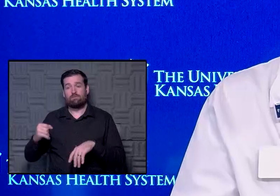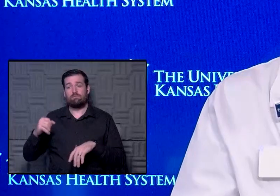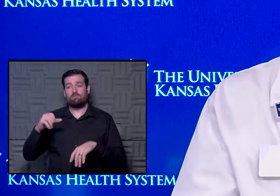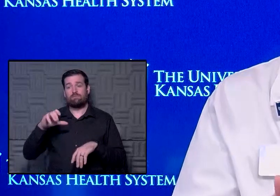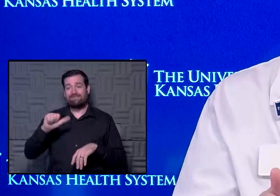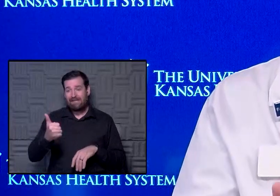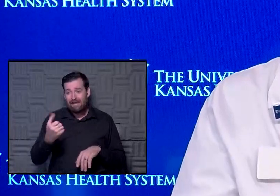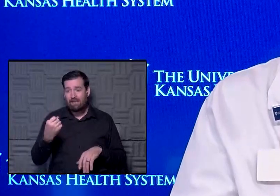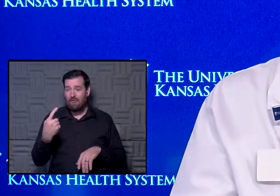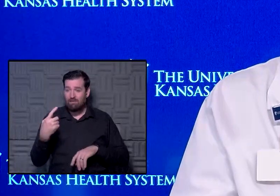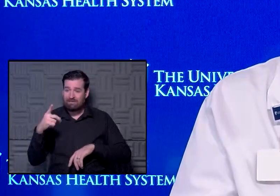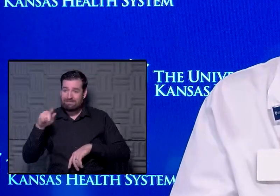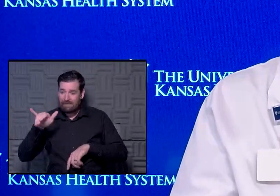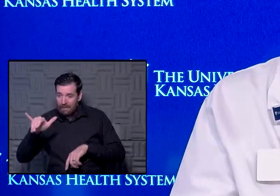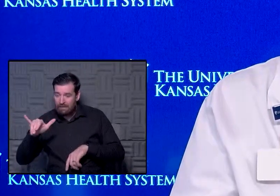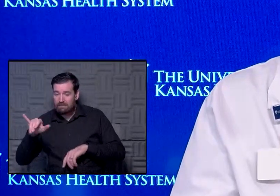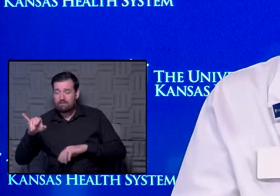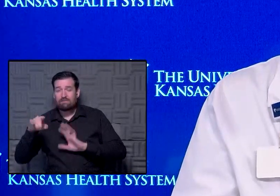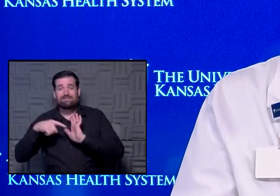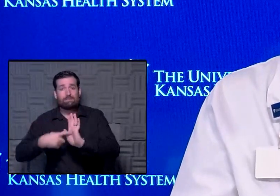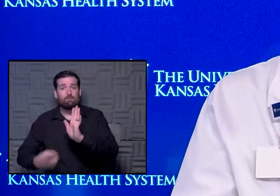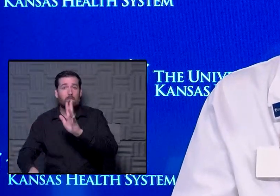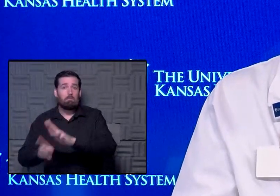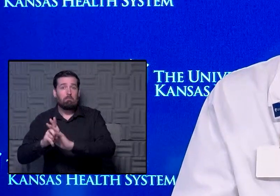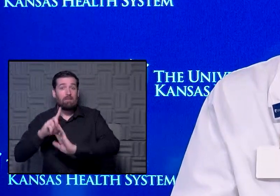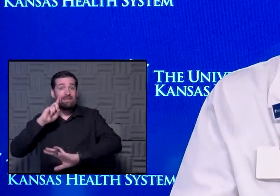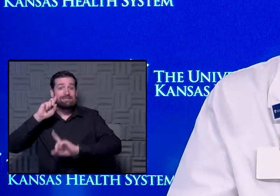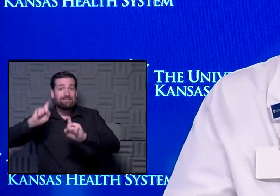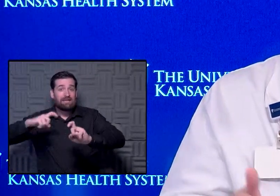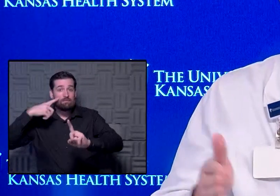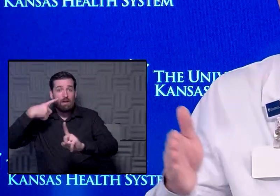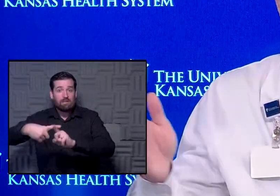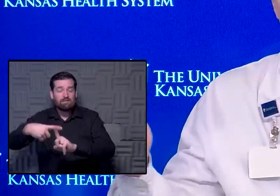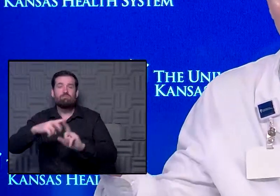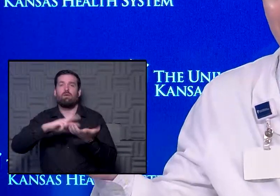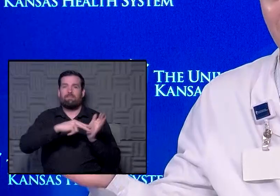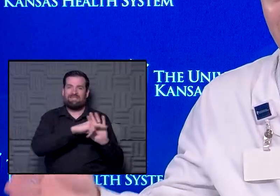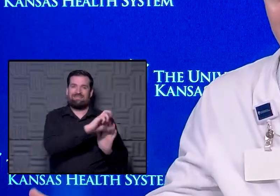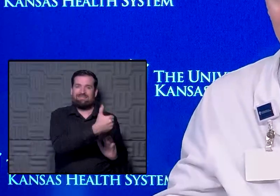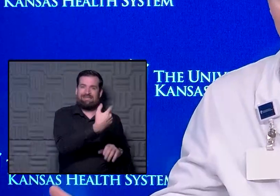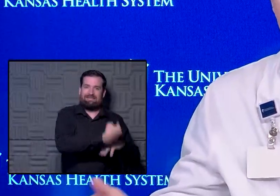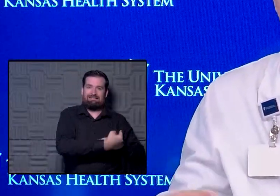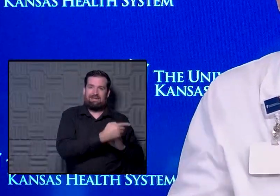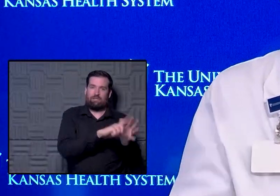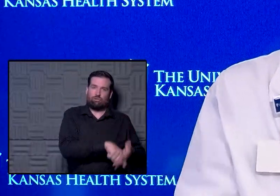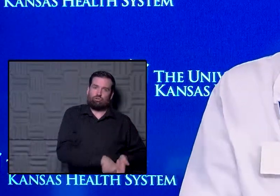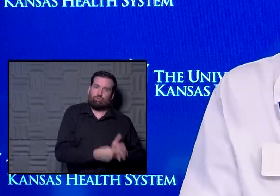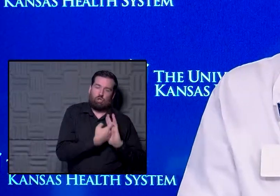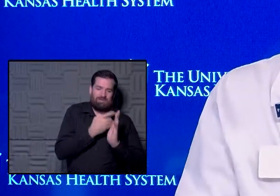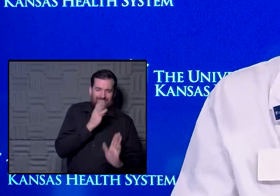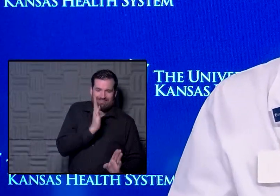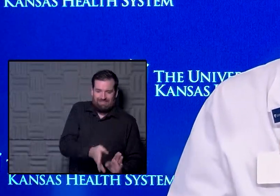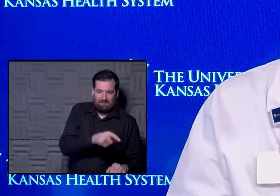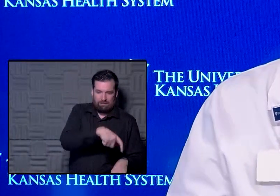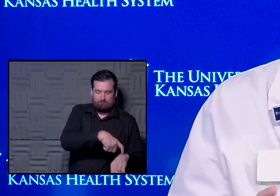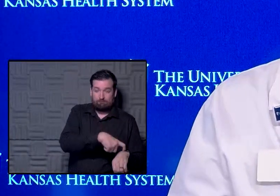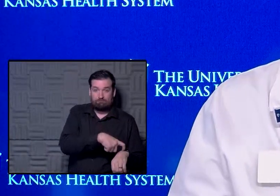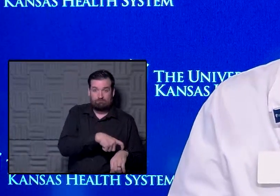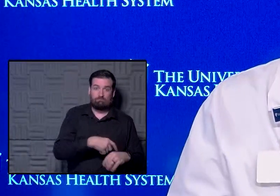after an exposure, then become symptomatic and test positive, and your 10-day isolation starts, as Dana mentioned, from that point.